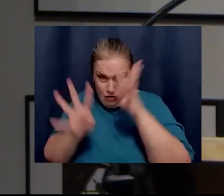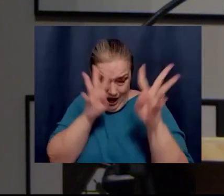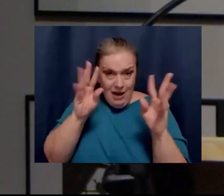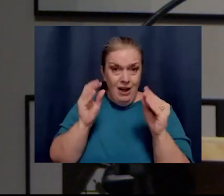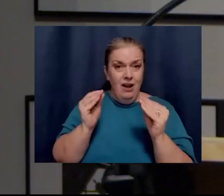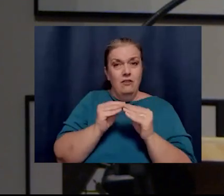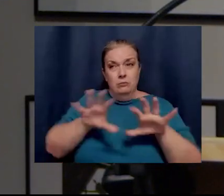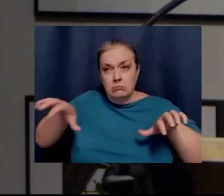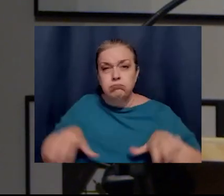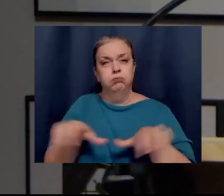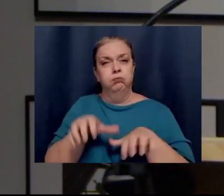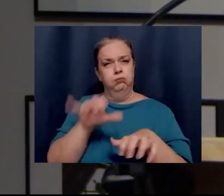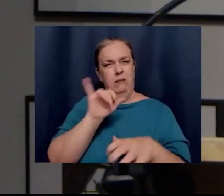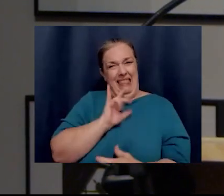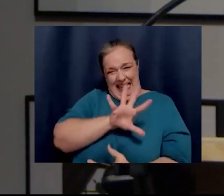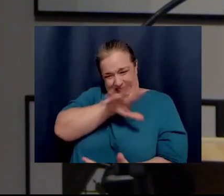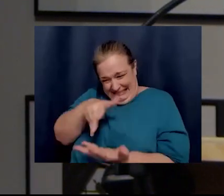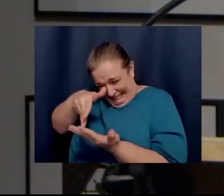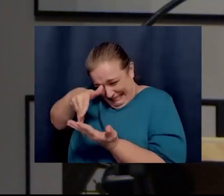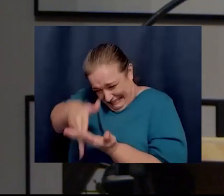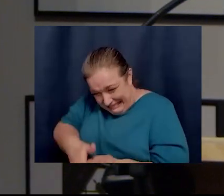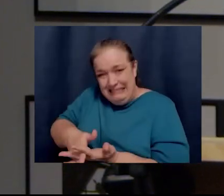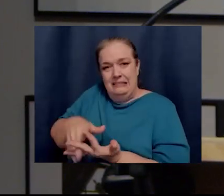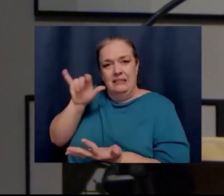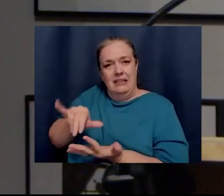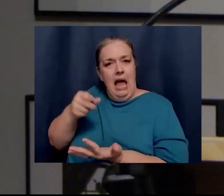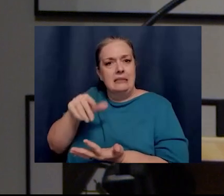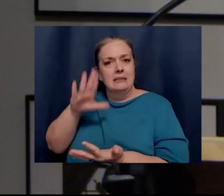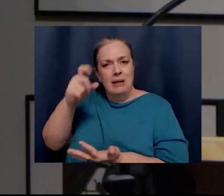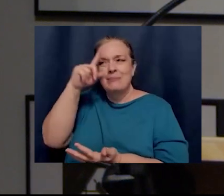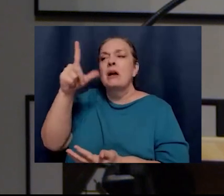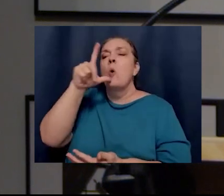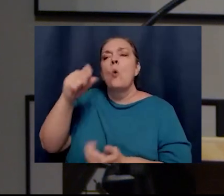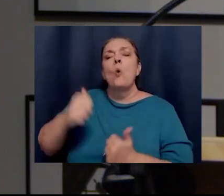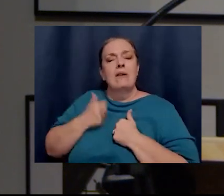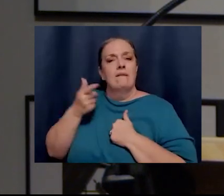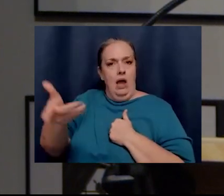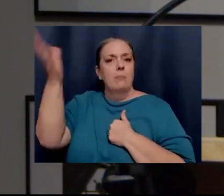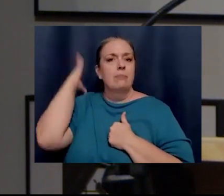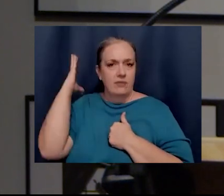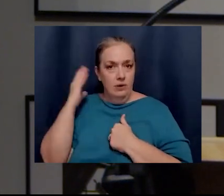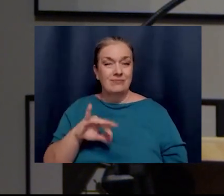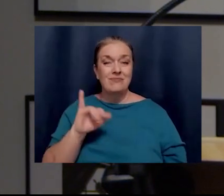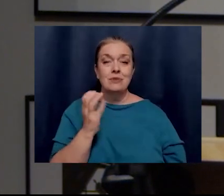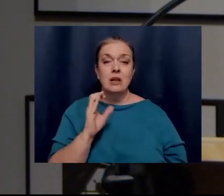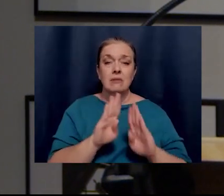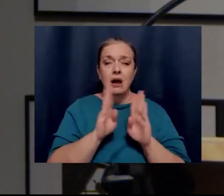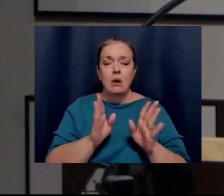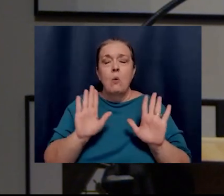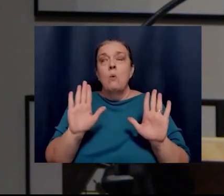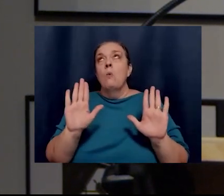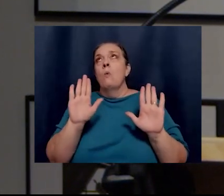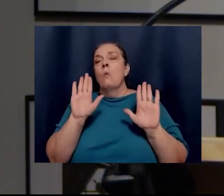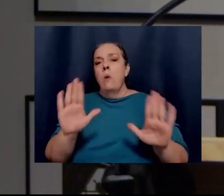and DNA of these spaces because of who originally lived in them. The Castle House is a wonderful example of